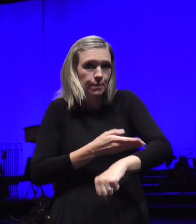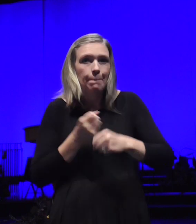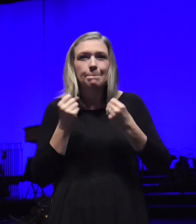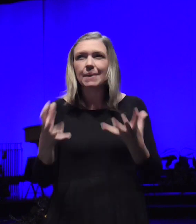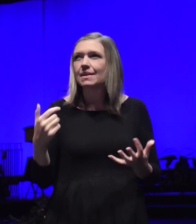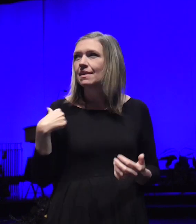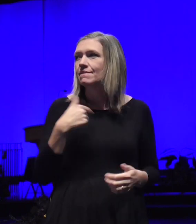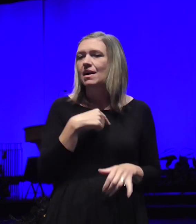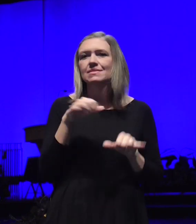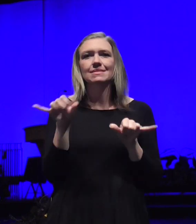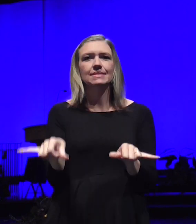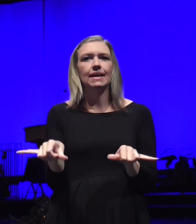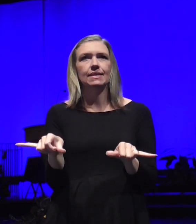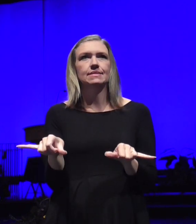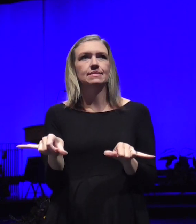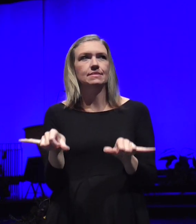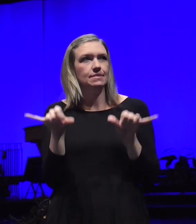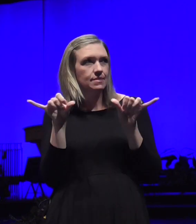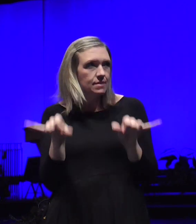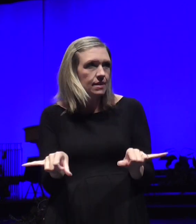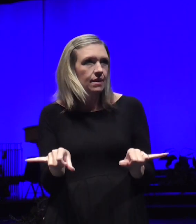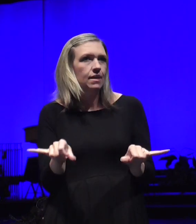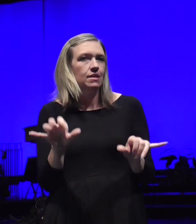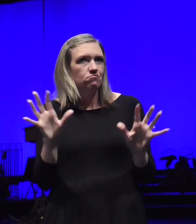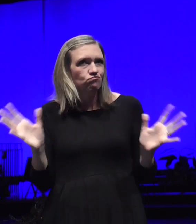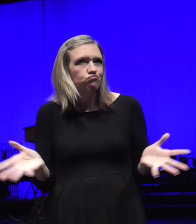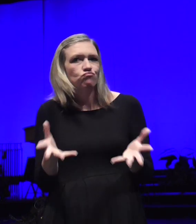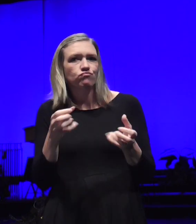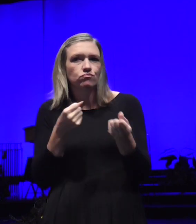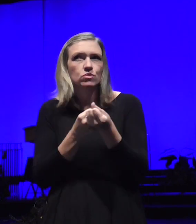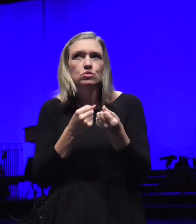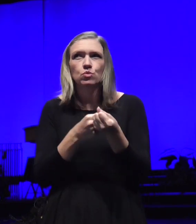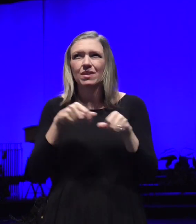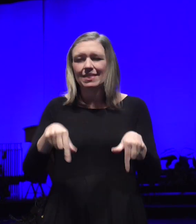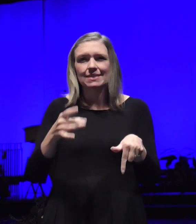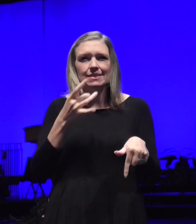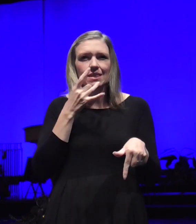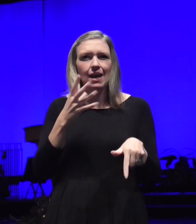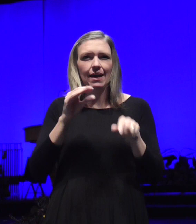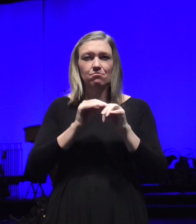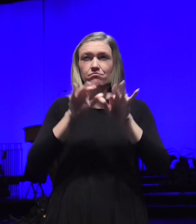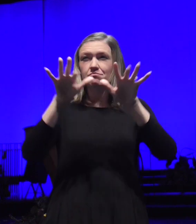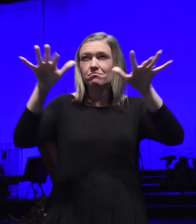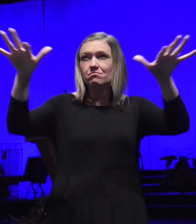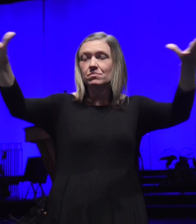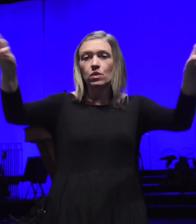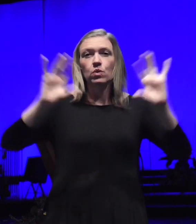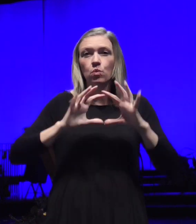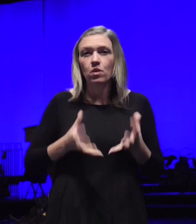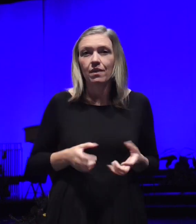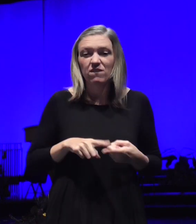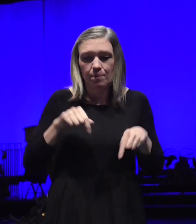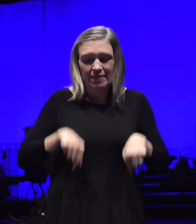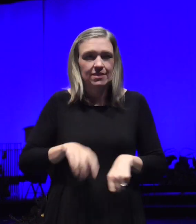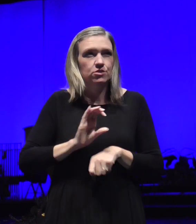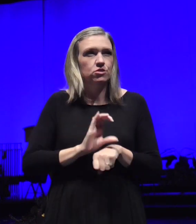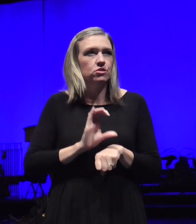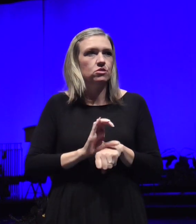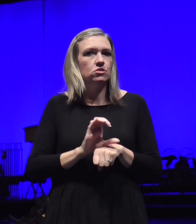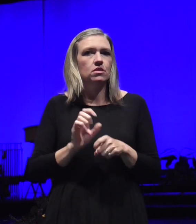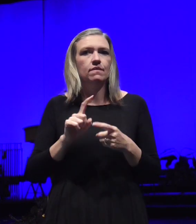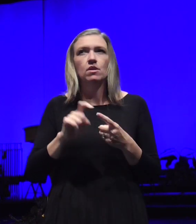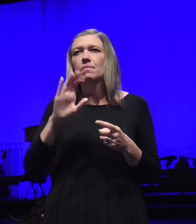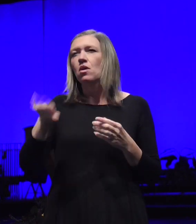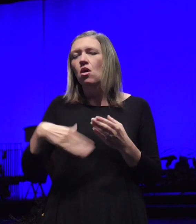stayed. We stayed to support the light that shines forth to this world from Mile High Church, from all the centers of